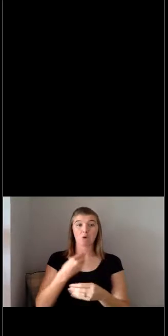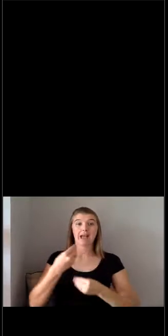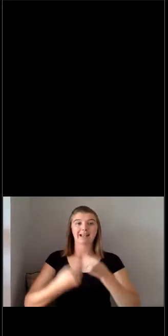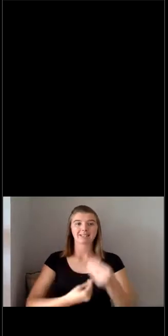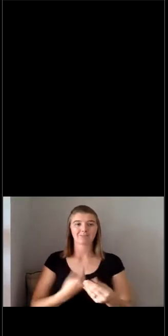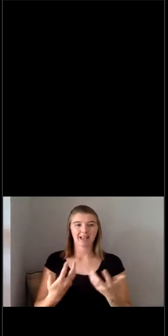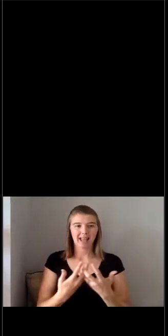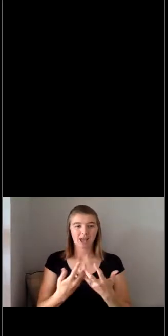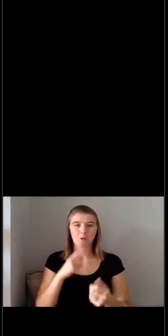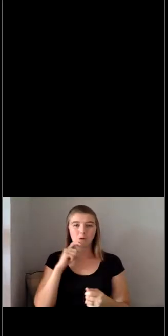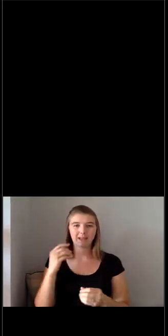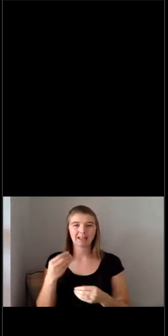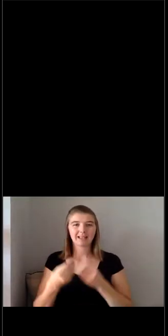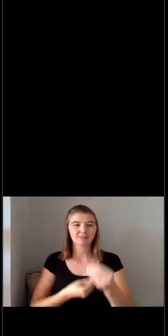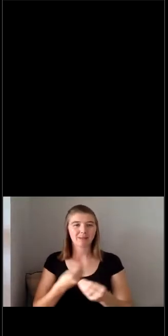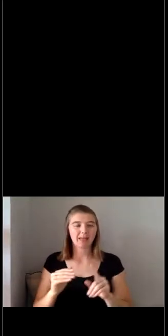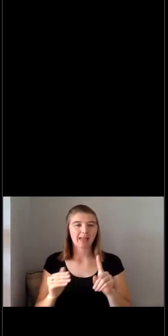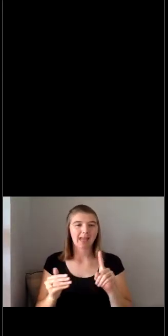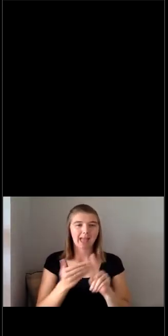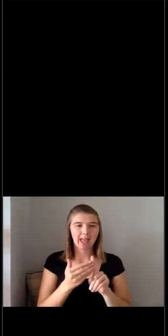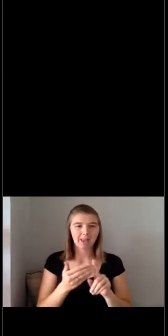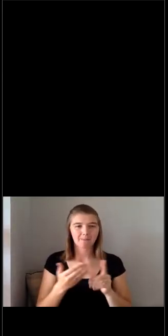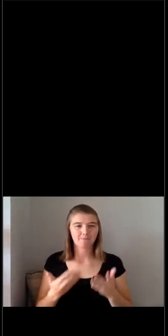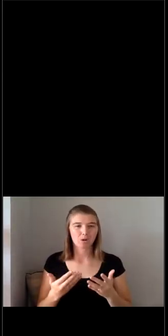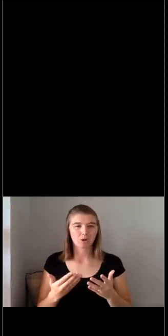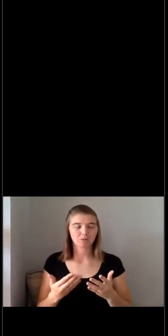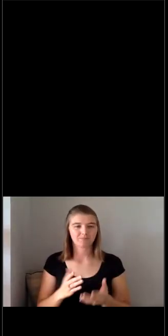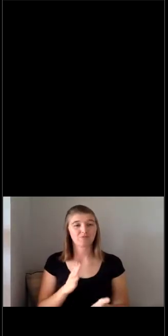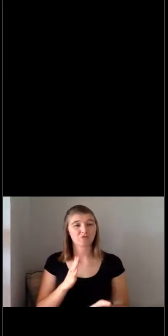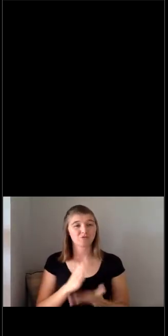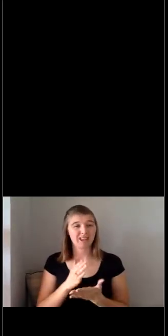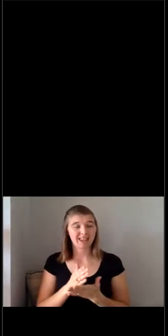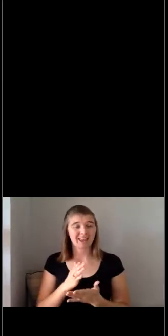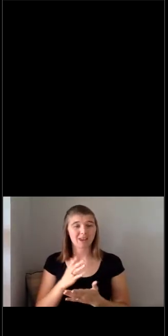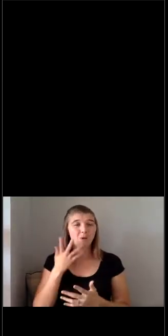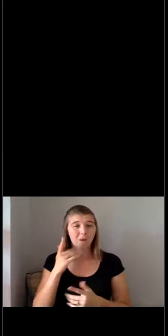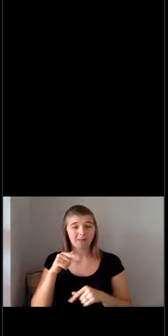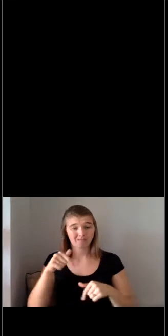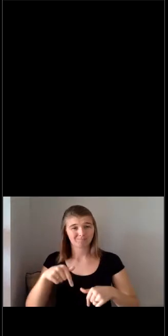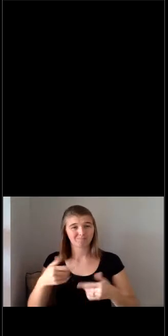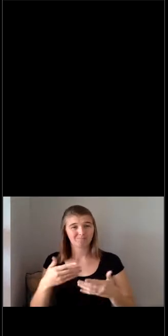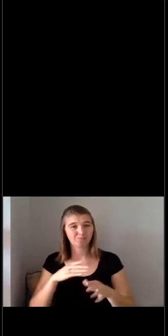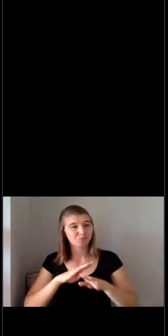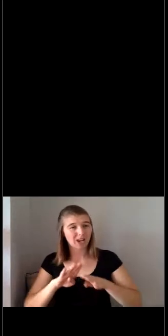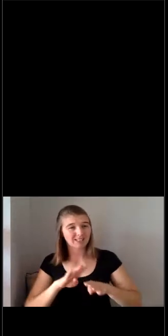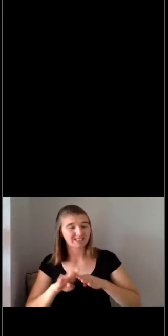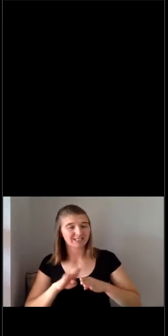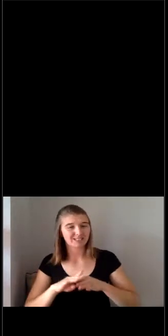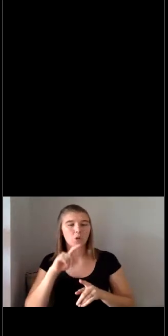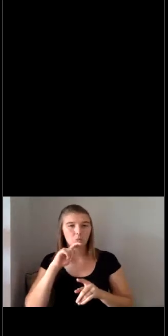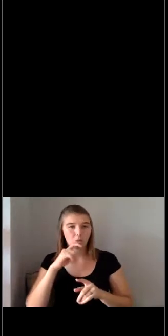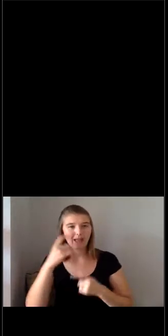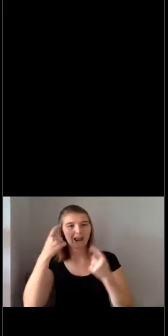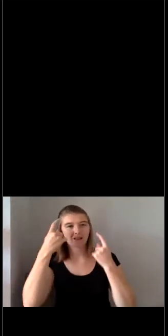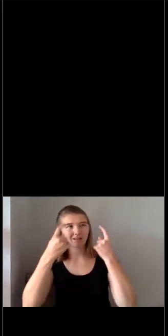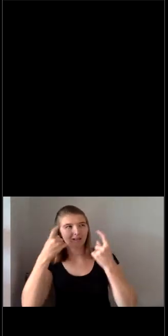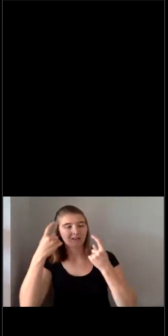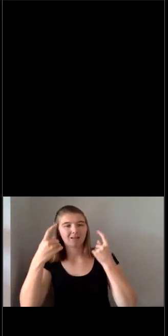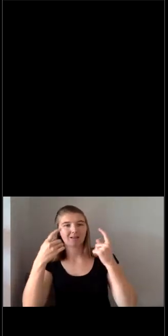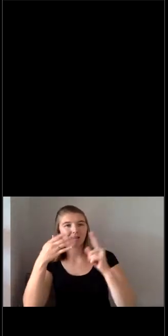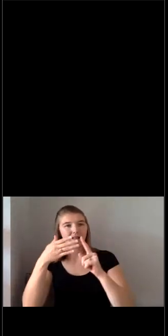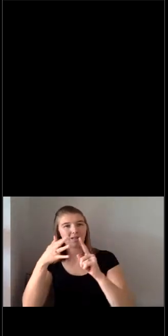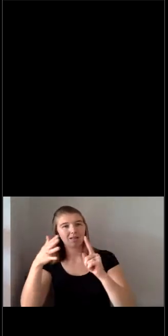silence there, is our attention will wander during this practice. So the studies estimate that we have anything between 40 to